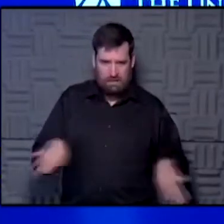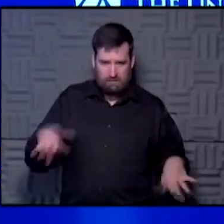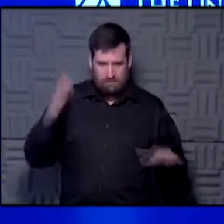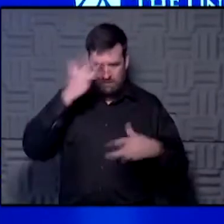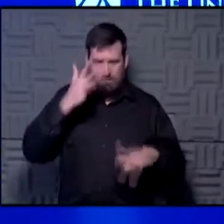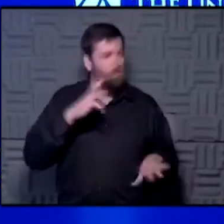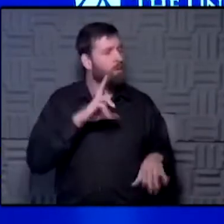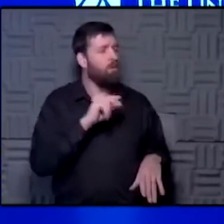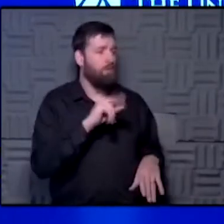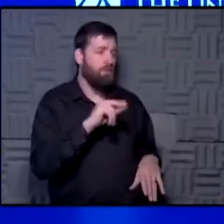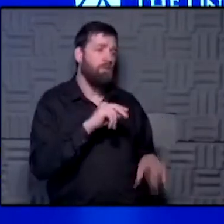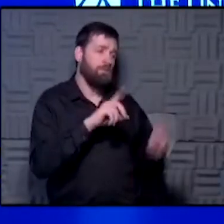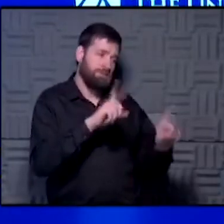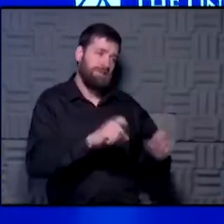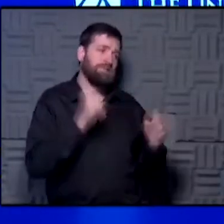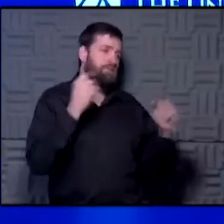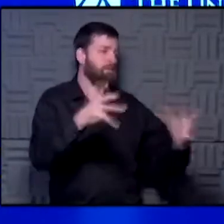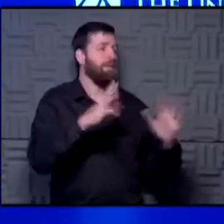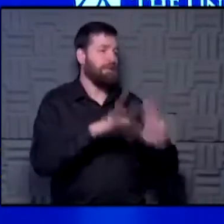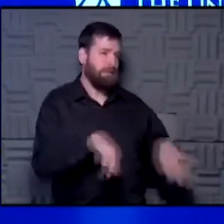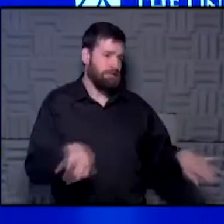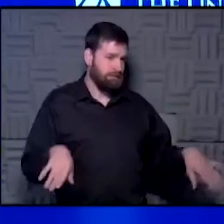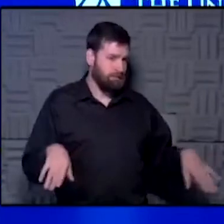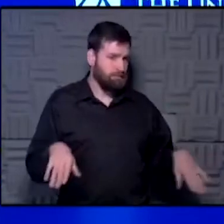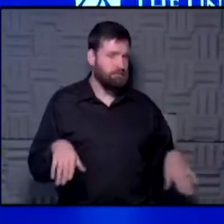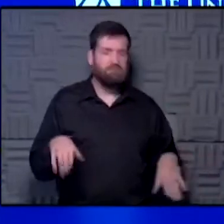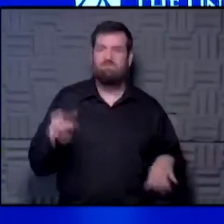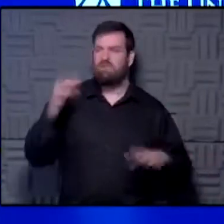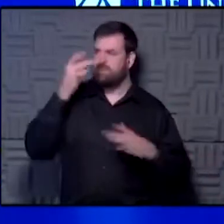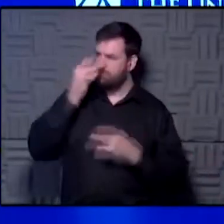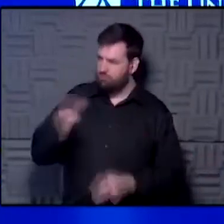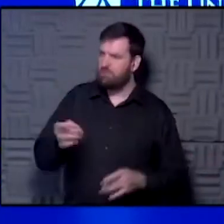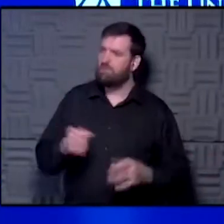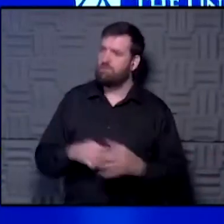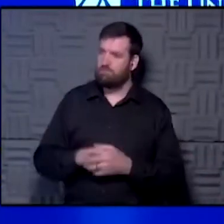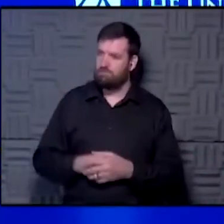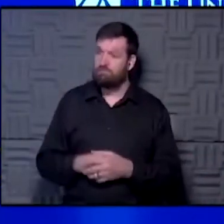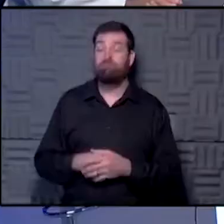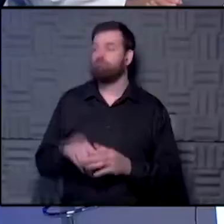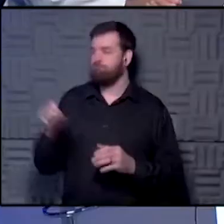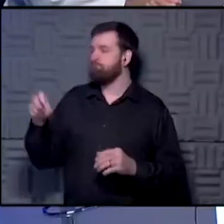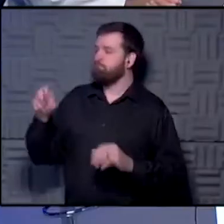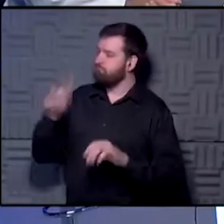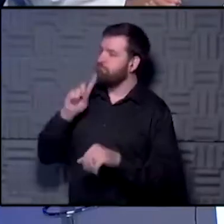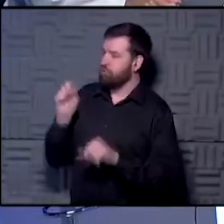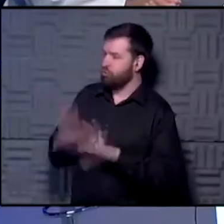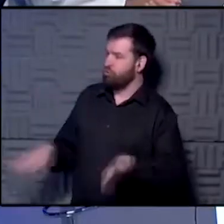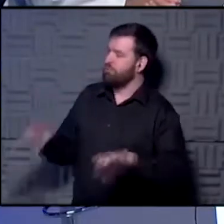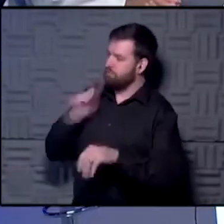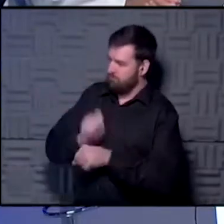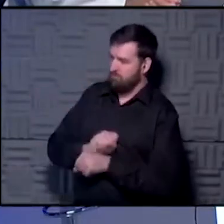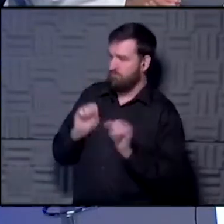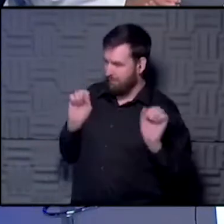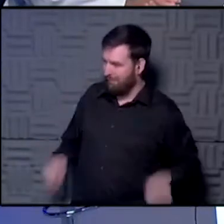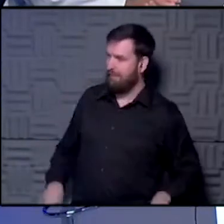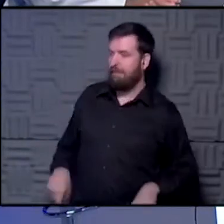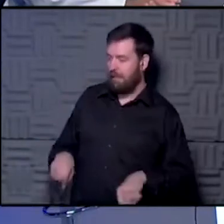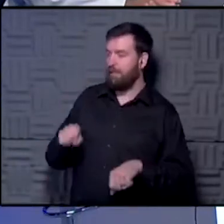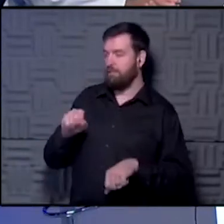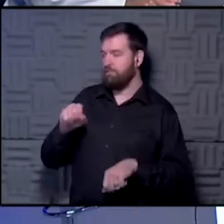go, oh, no, we're testing a lot of kids. So it's interesting. Yes. Yeah. No, children can absolutely get it. That's